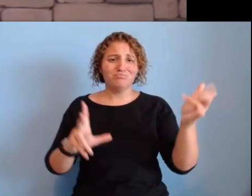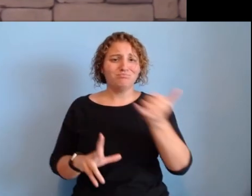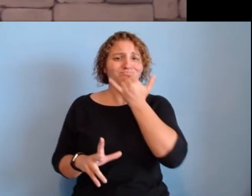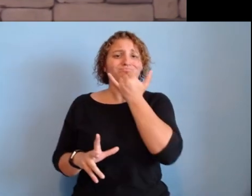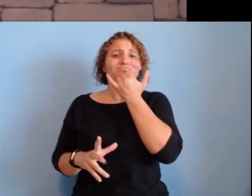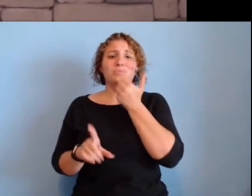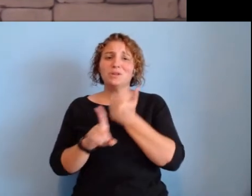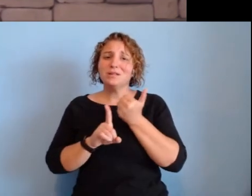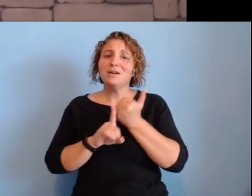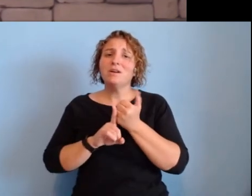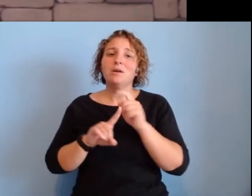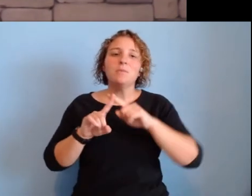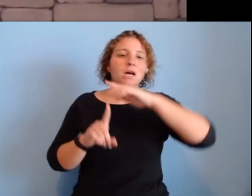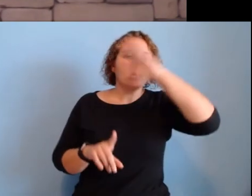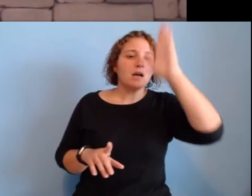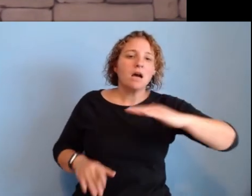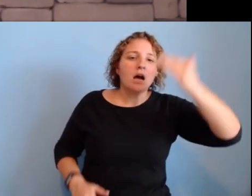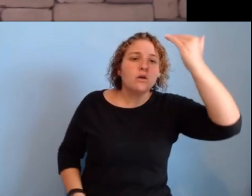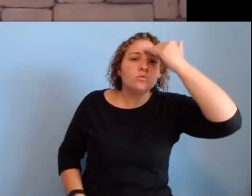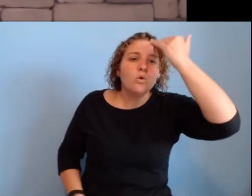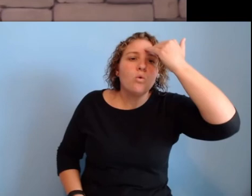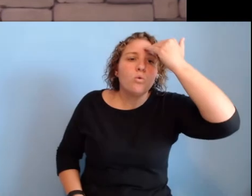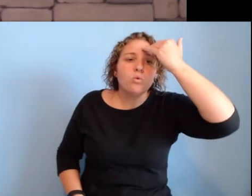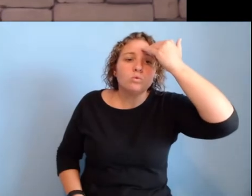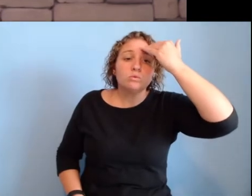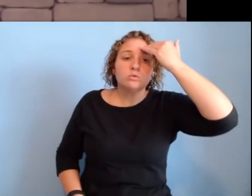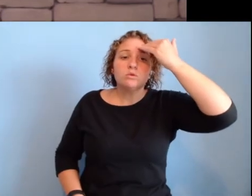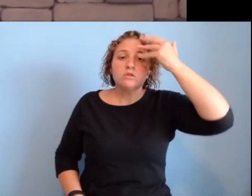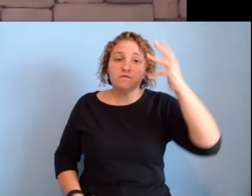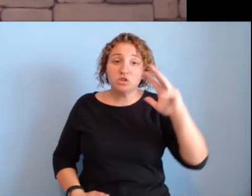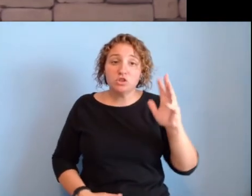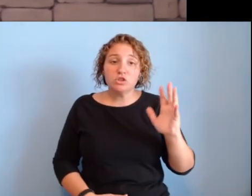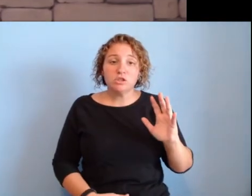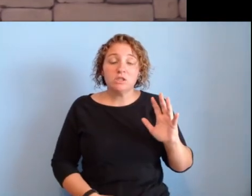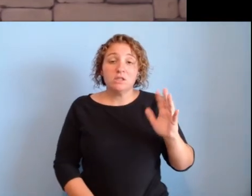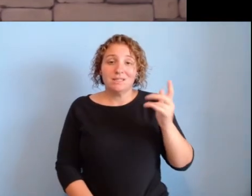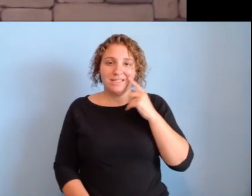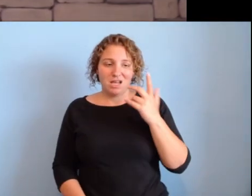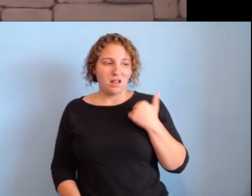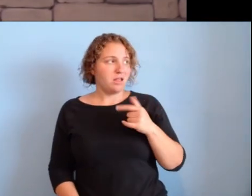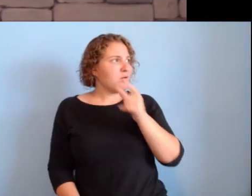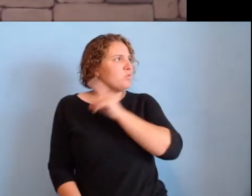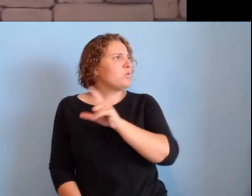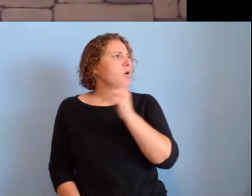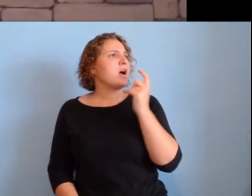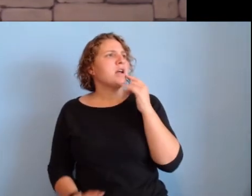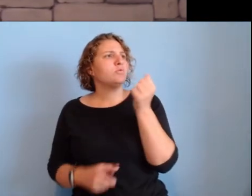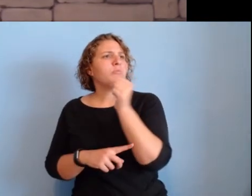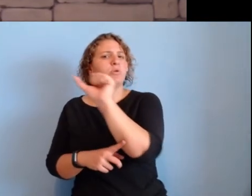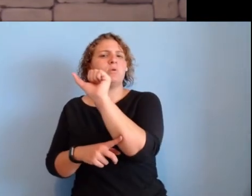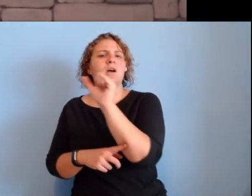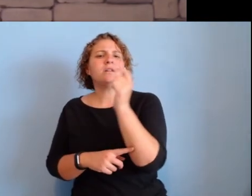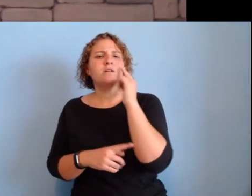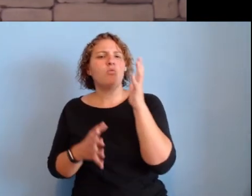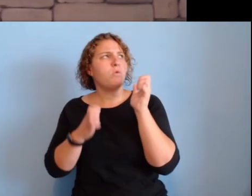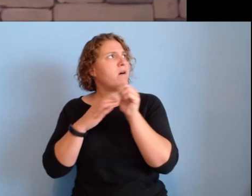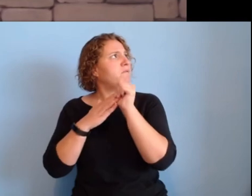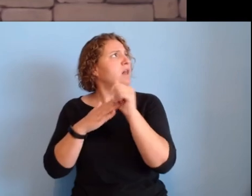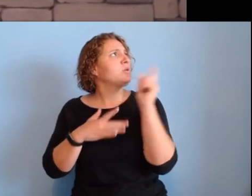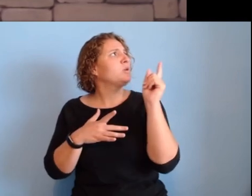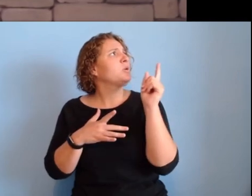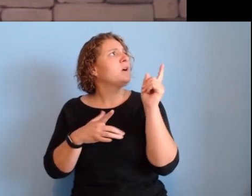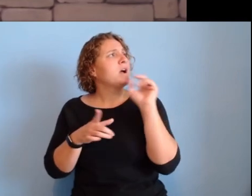knows. And that's the thing when you're praying, you're like, Lord, I don't want to be rebellious. I don't want to go to the left if want me to go to the right. And I don't want to